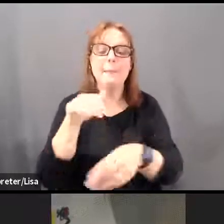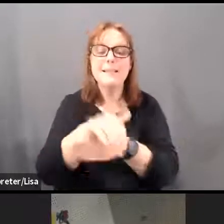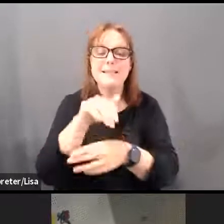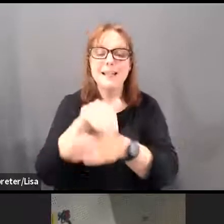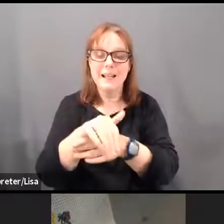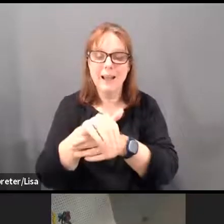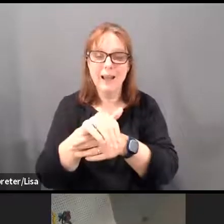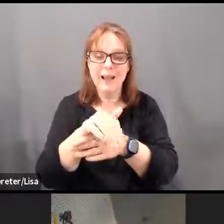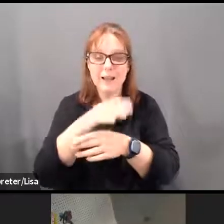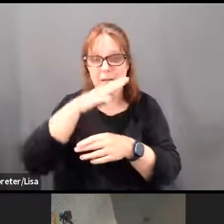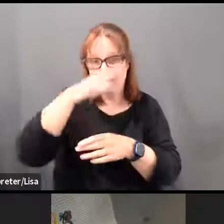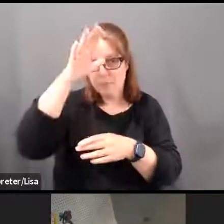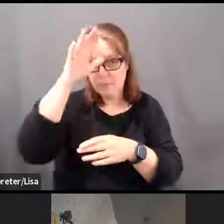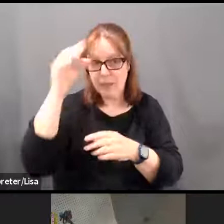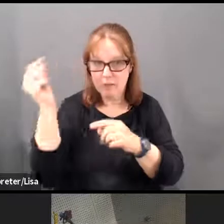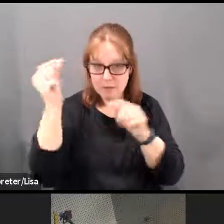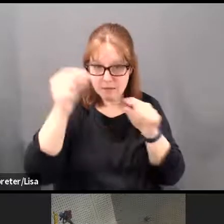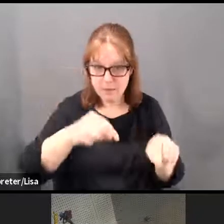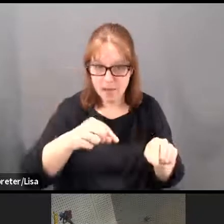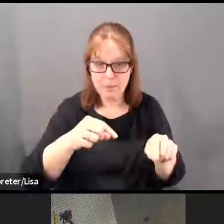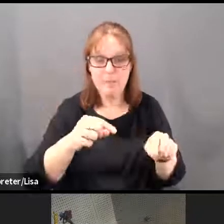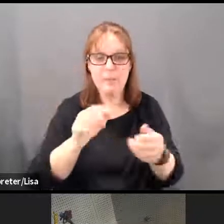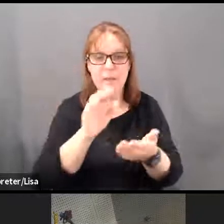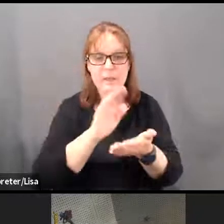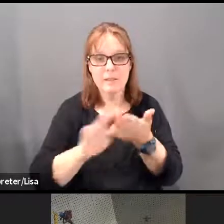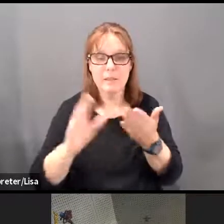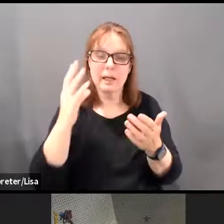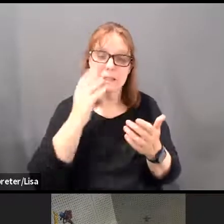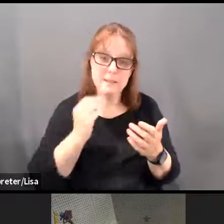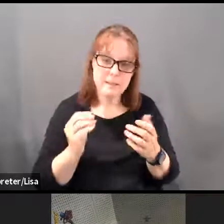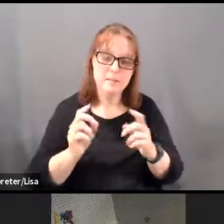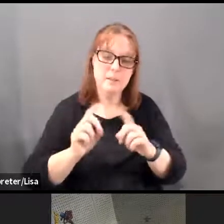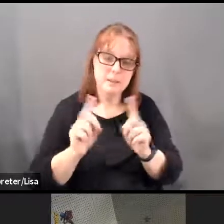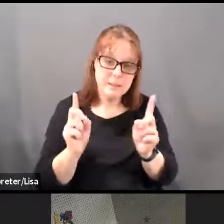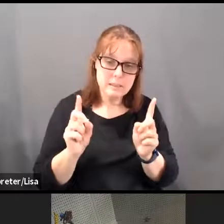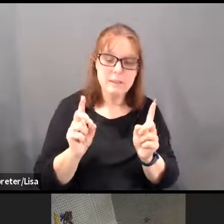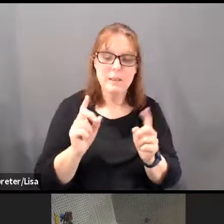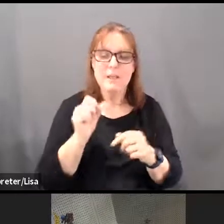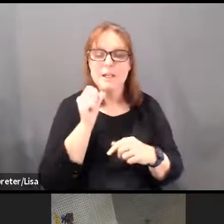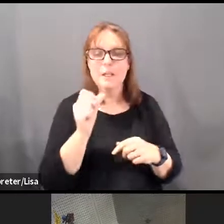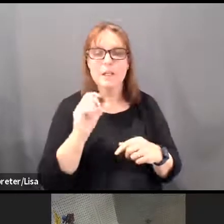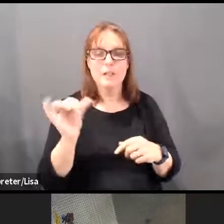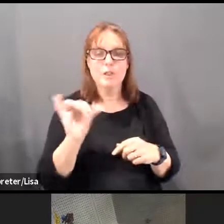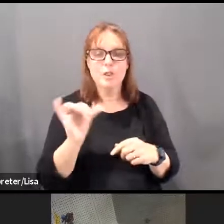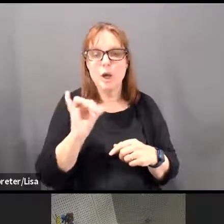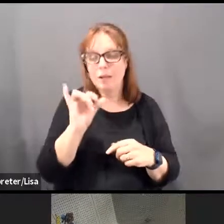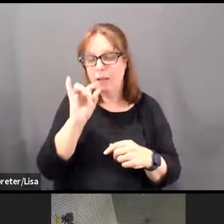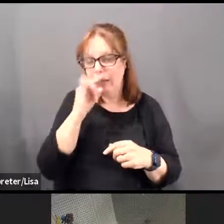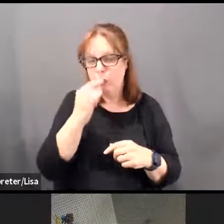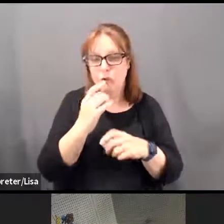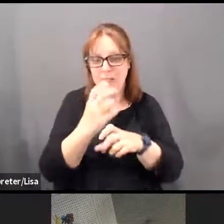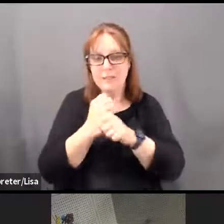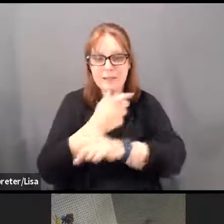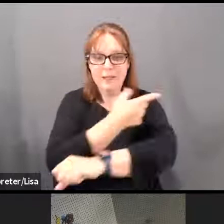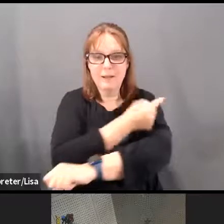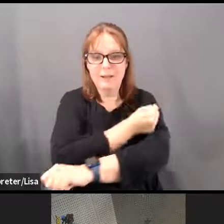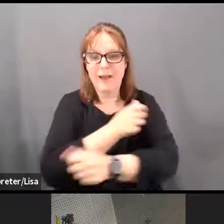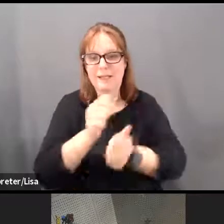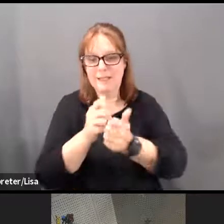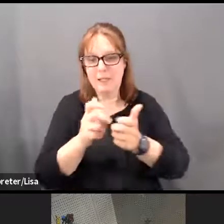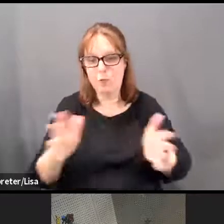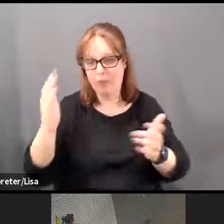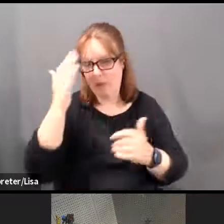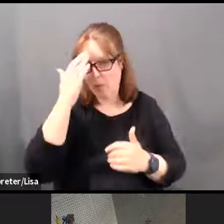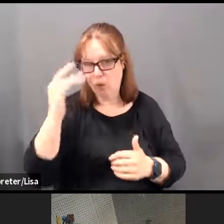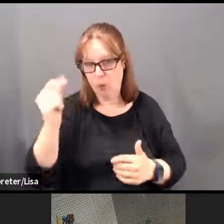can come. It's a very nice experience. So it's not like your kid's getting a vaccine without you knowing it. All right,